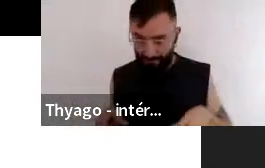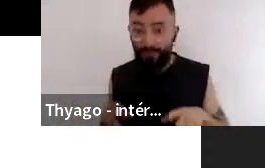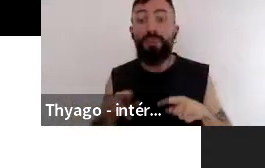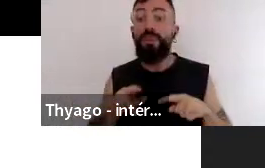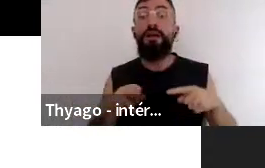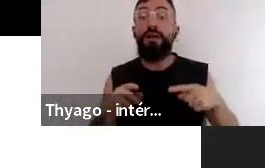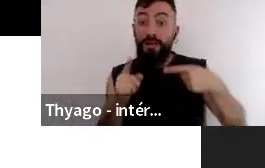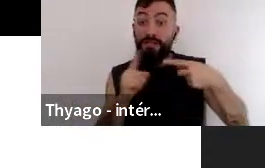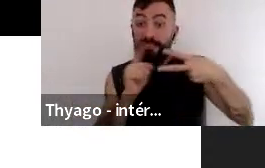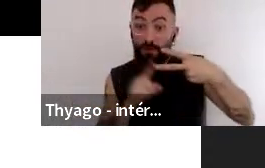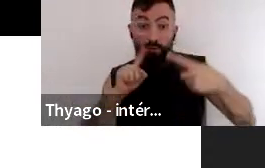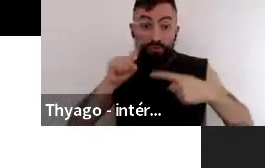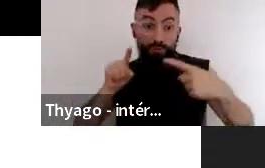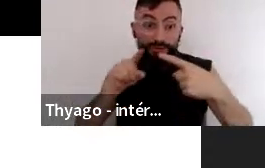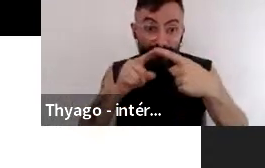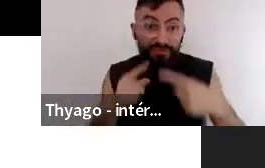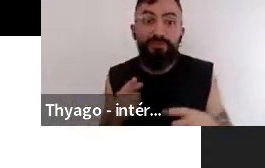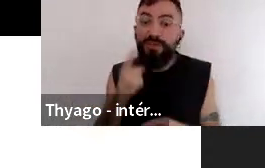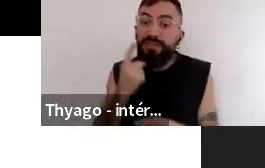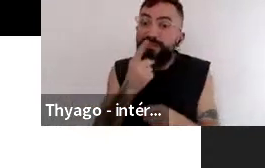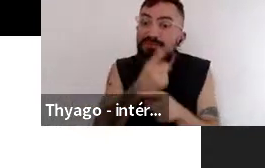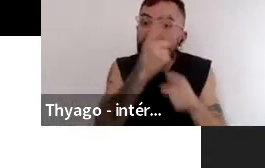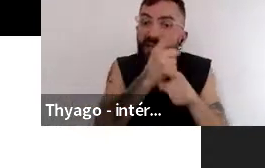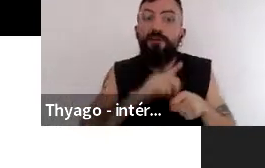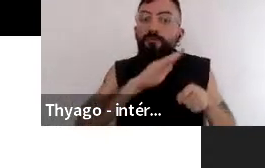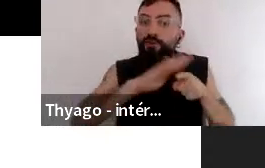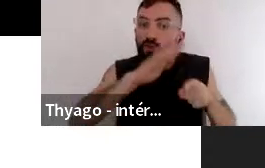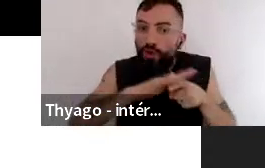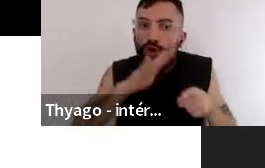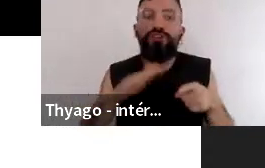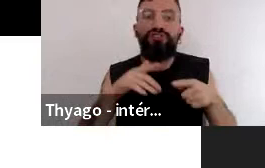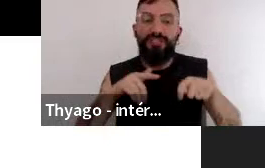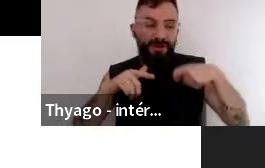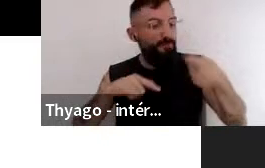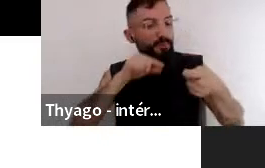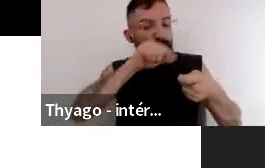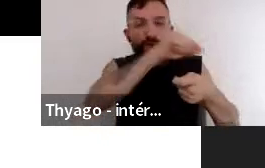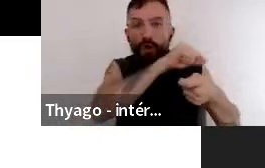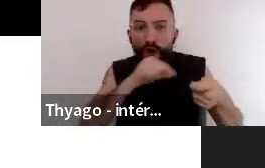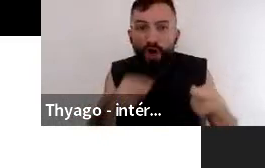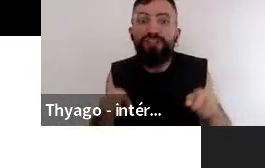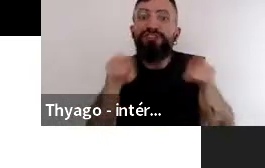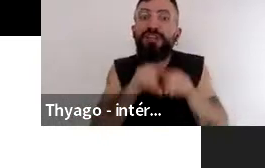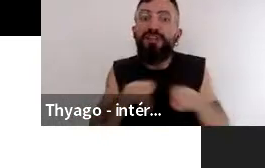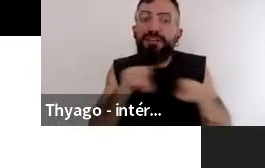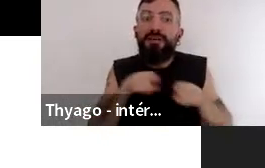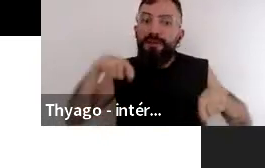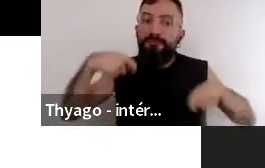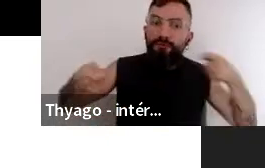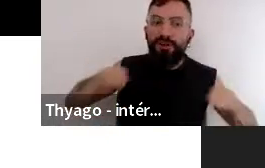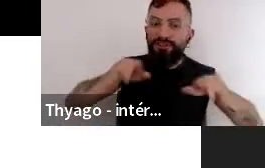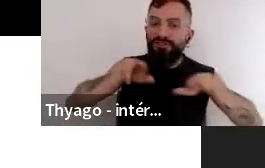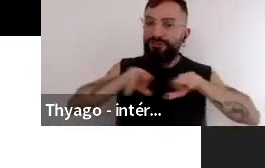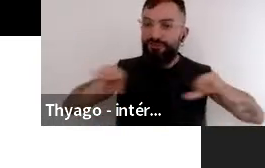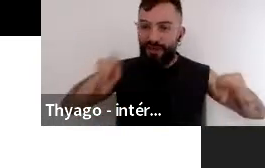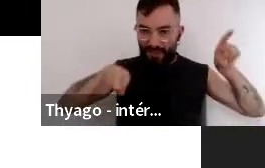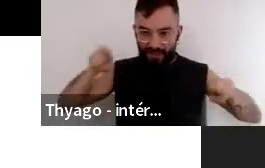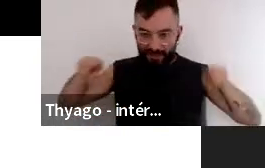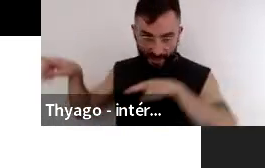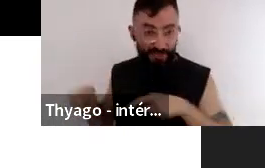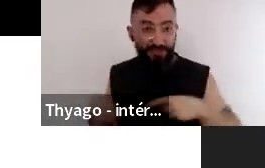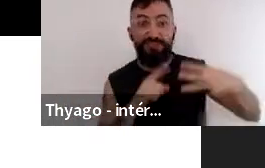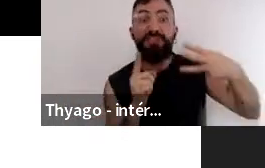identify phonological, morphological, and lexical variations in those signs. And finally, to outline a